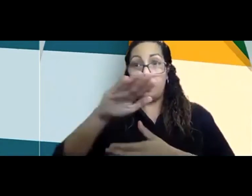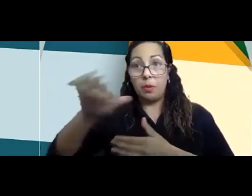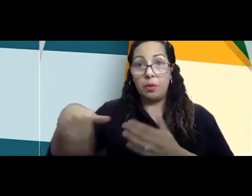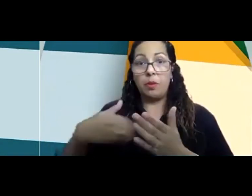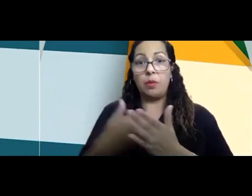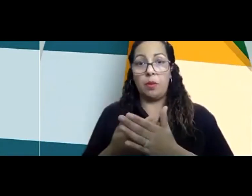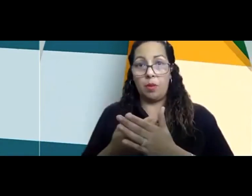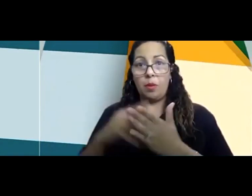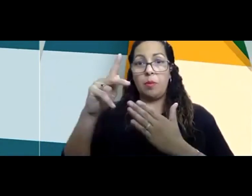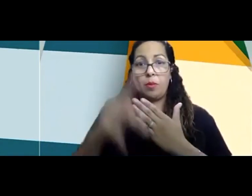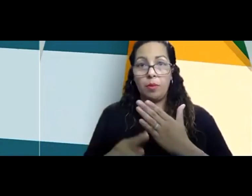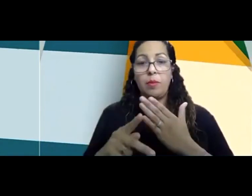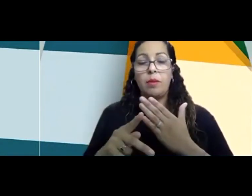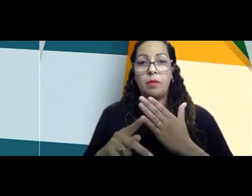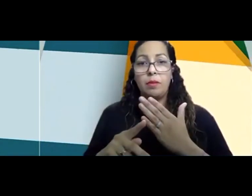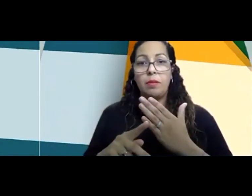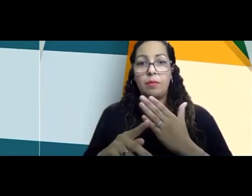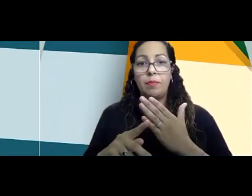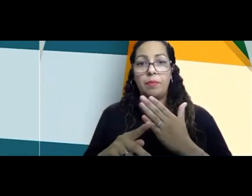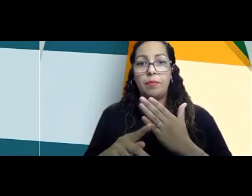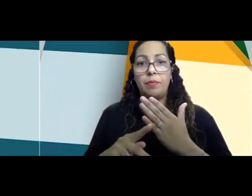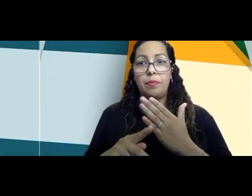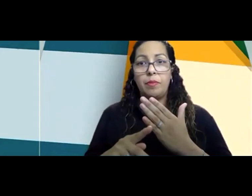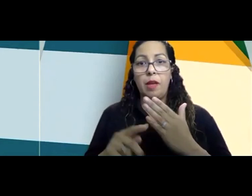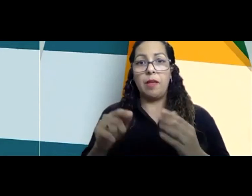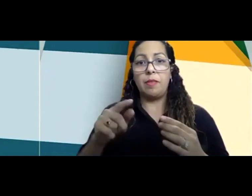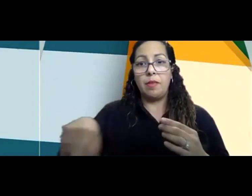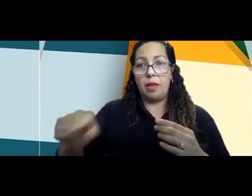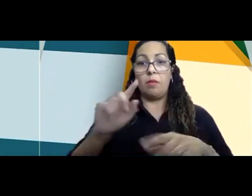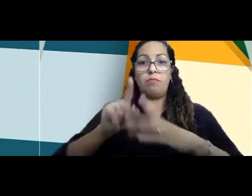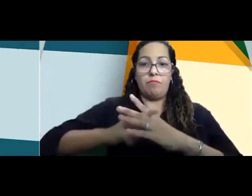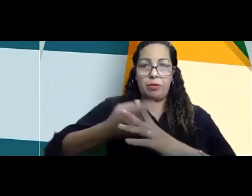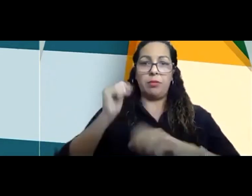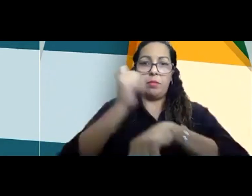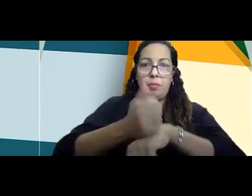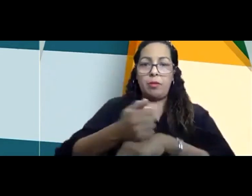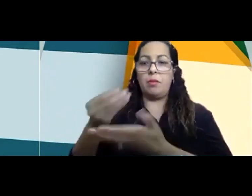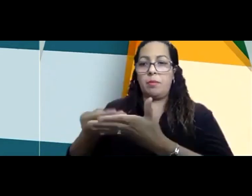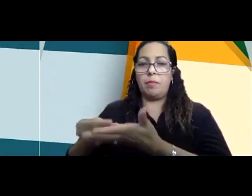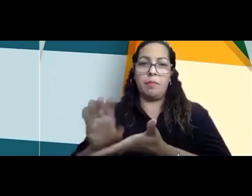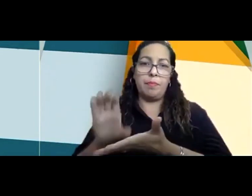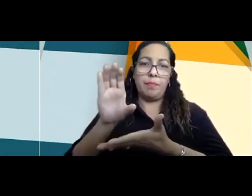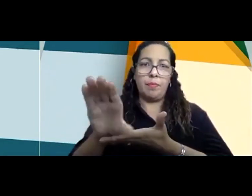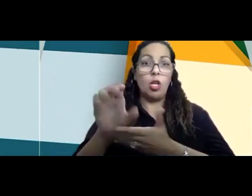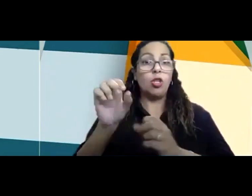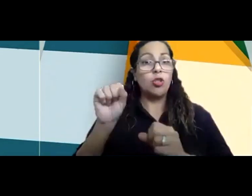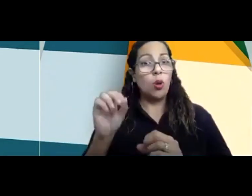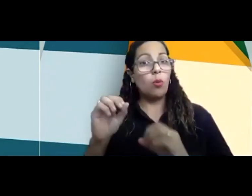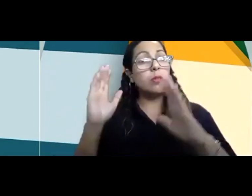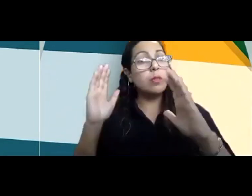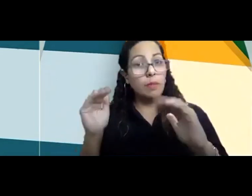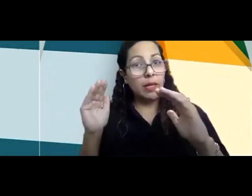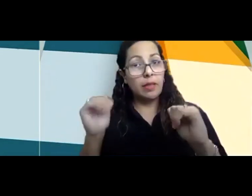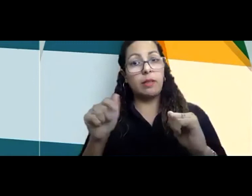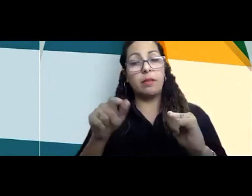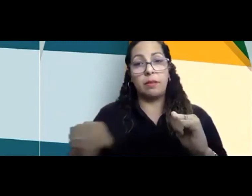phases within them as they are officially launched and funded. It is expected that the initial program